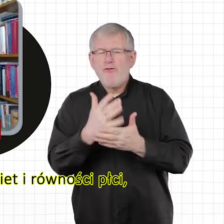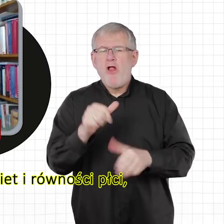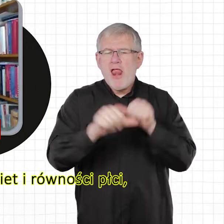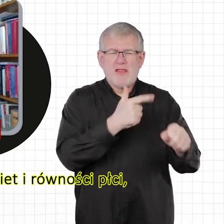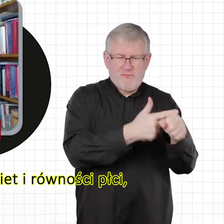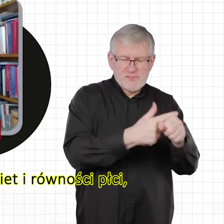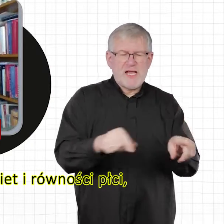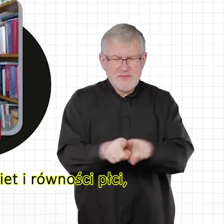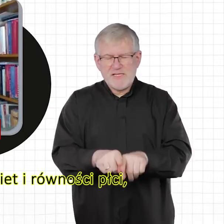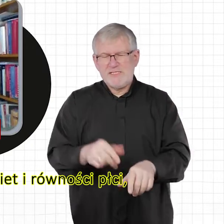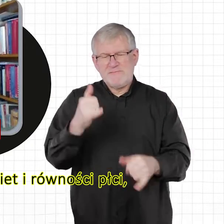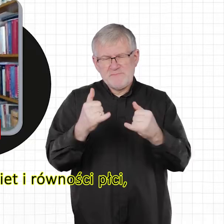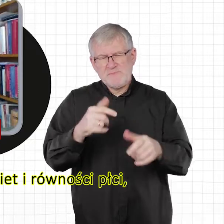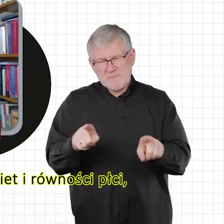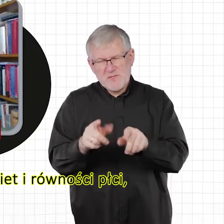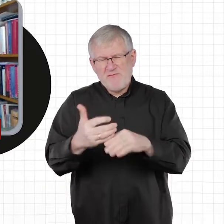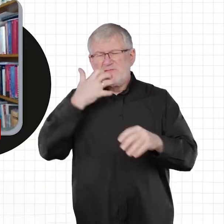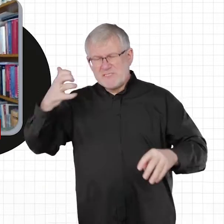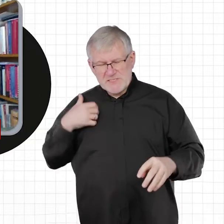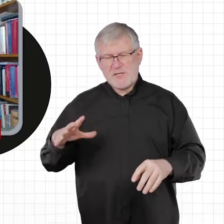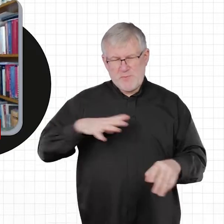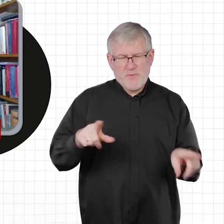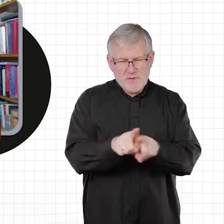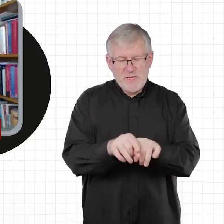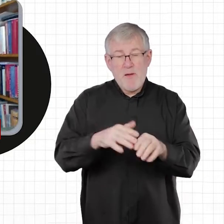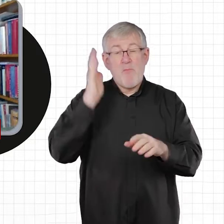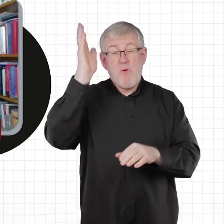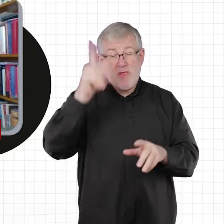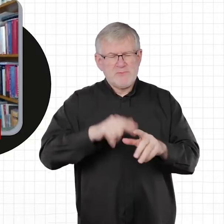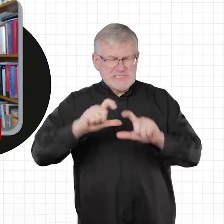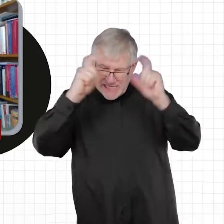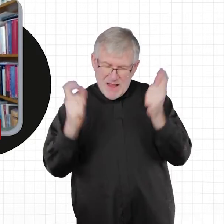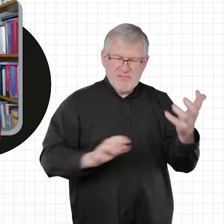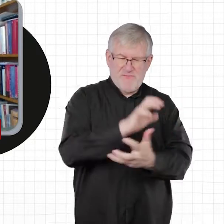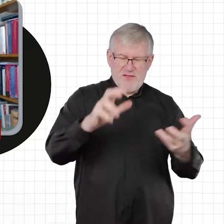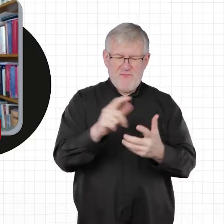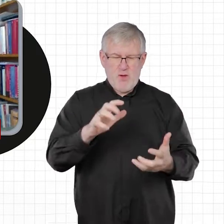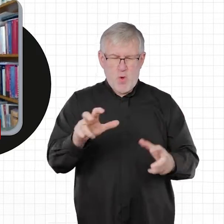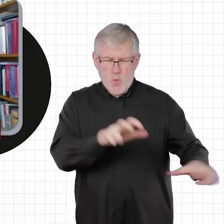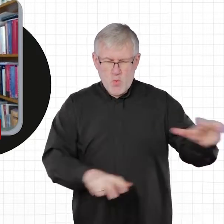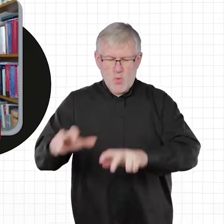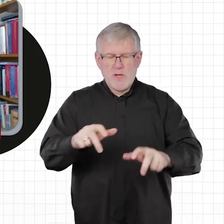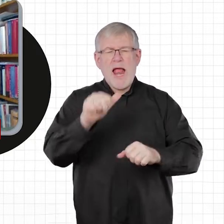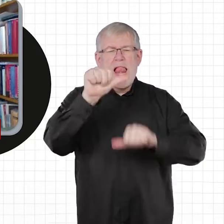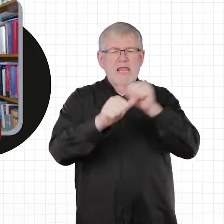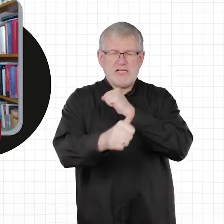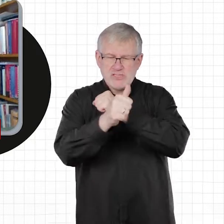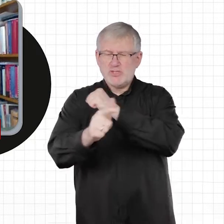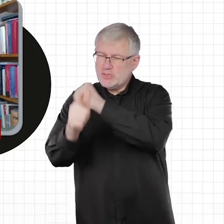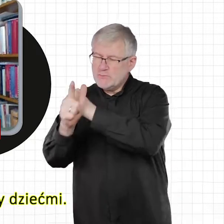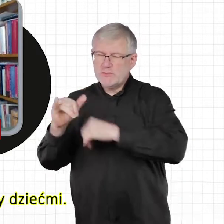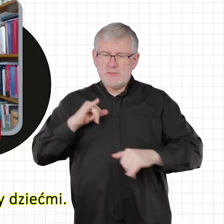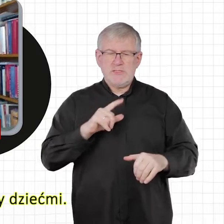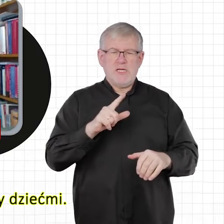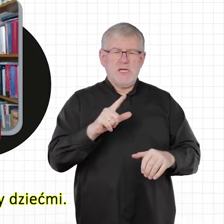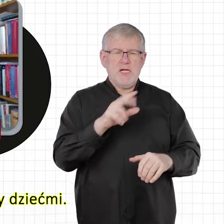in Iceland in 1975. And that the echo of that kind of reverberates with a whole